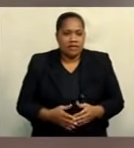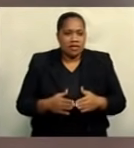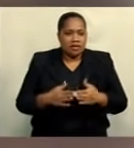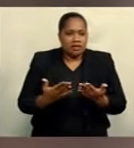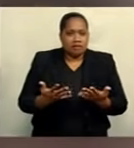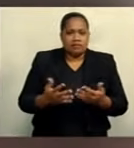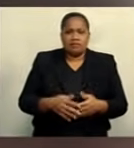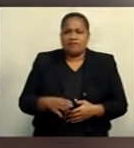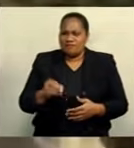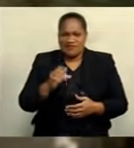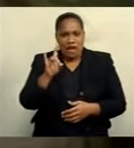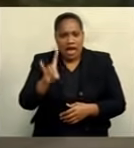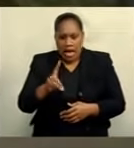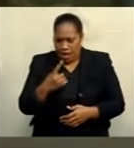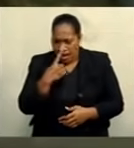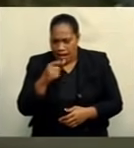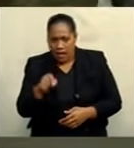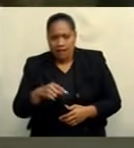animal.